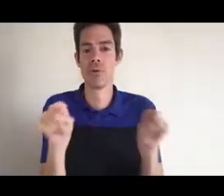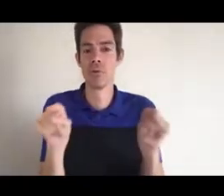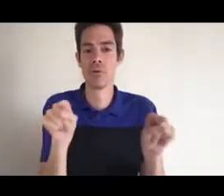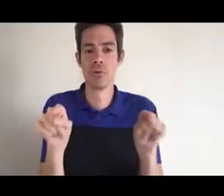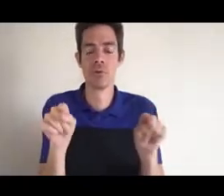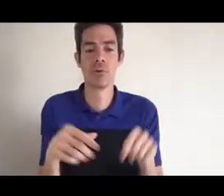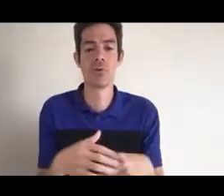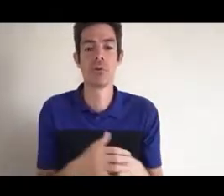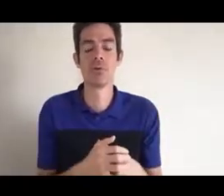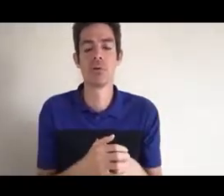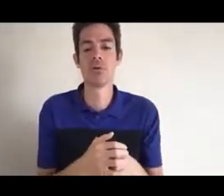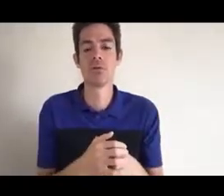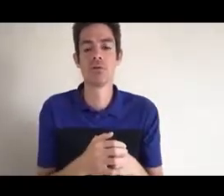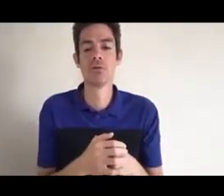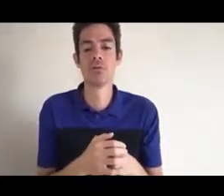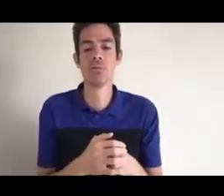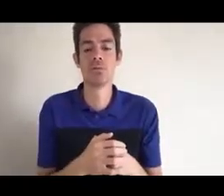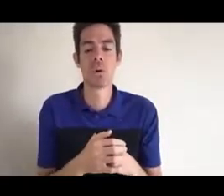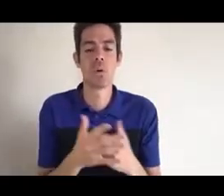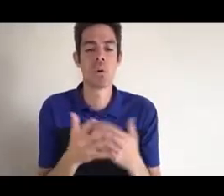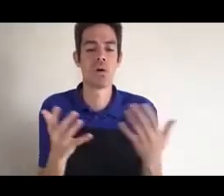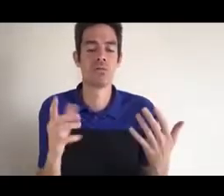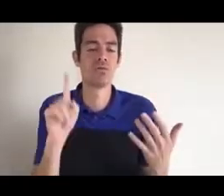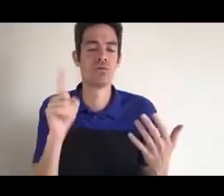be either way.